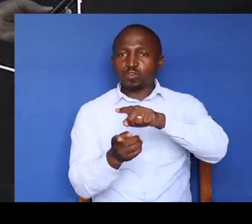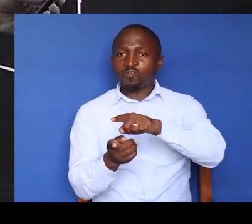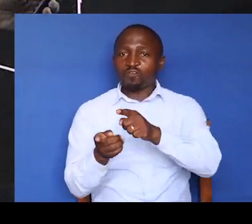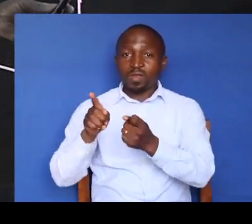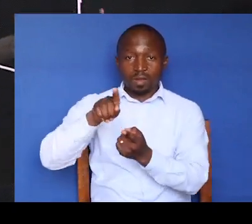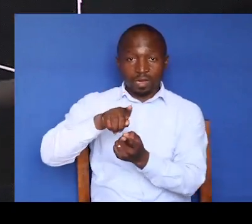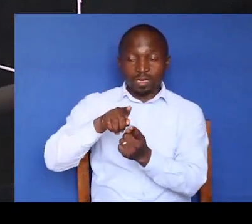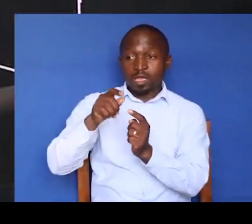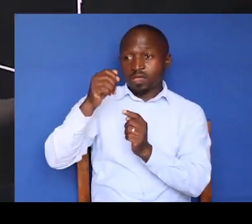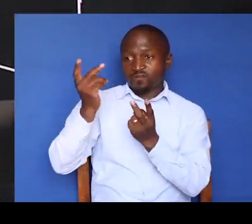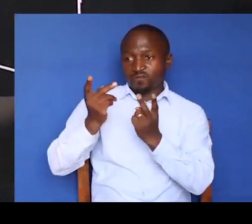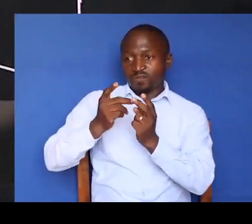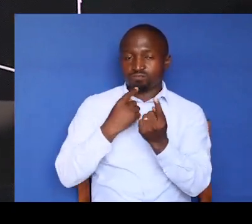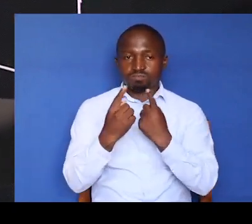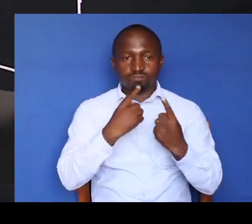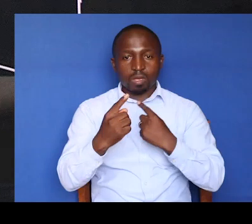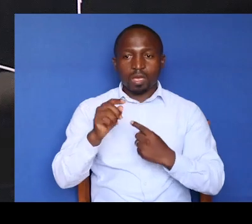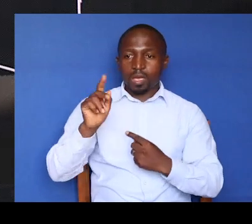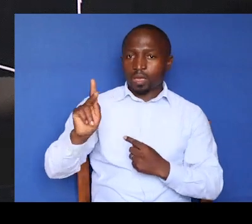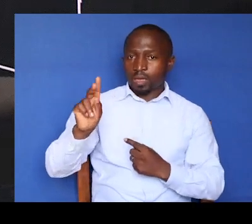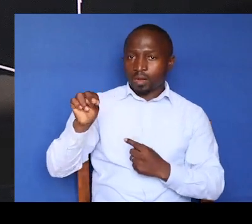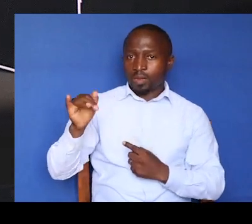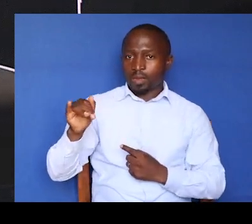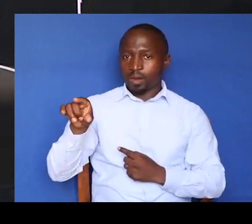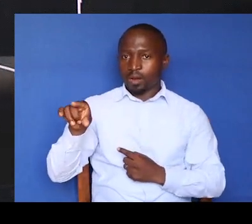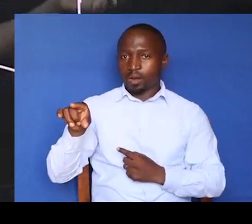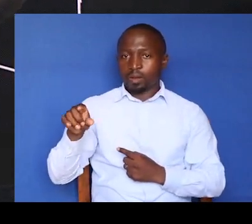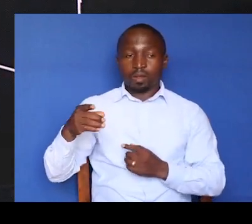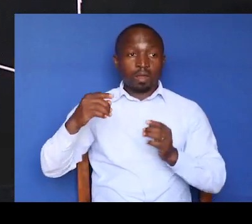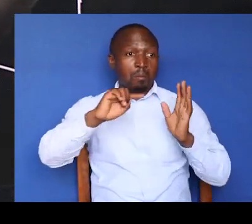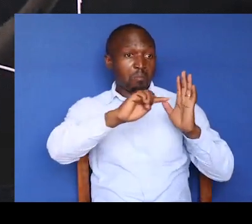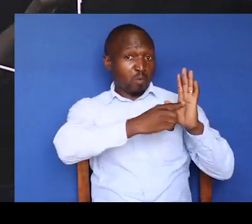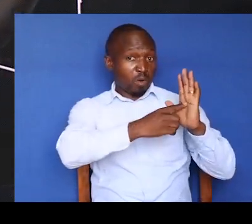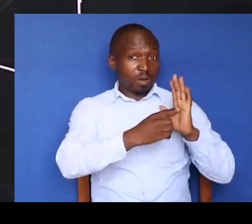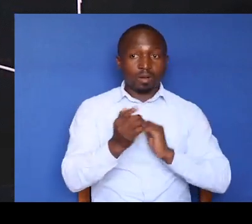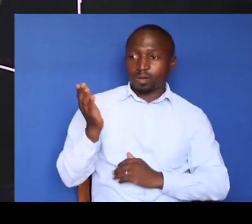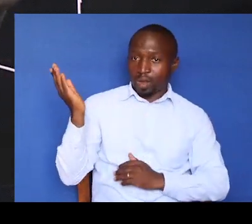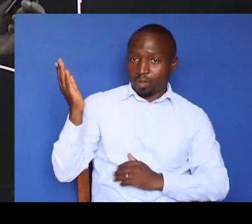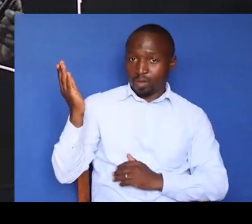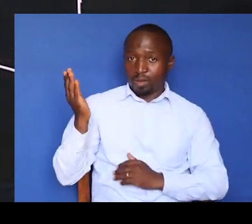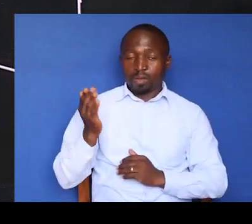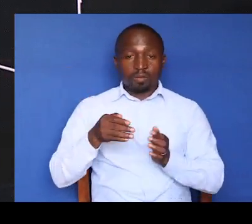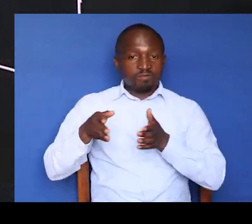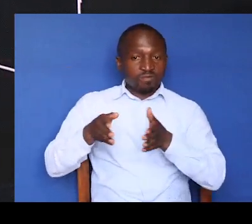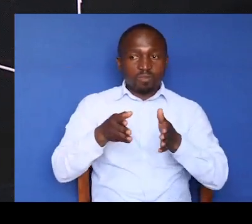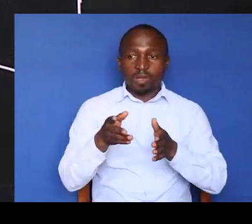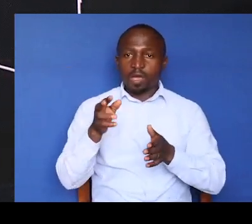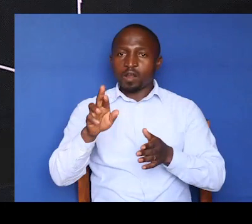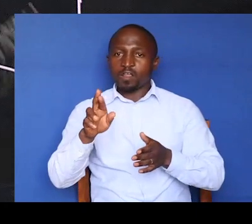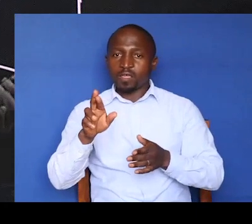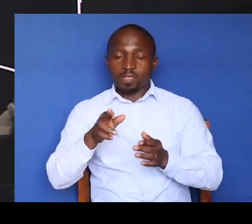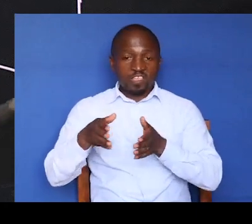point. Nick point produced by river rejuvenation, but the phenomena of river capture influences